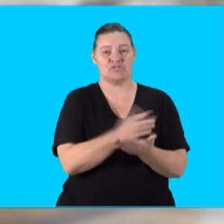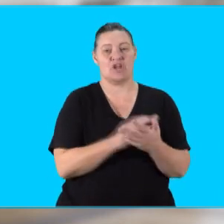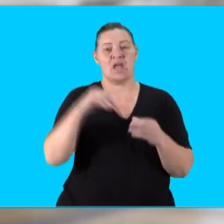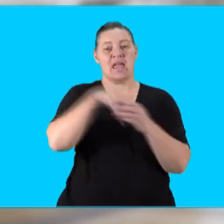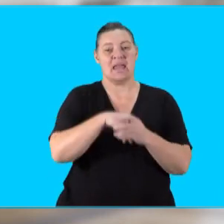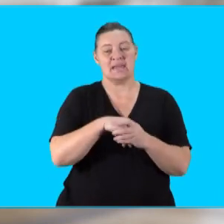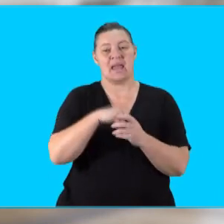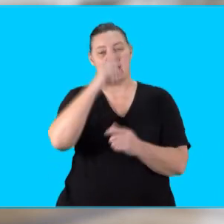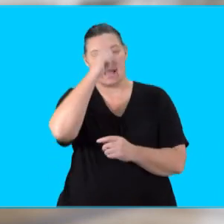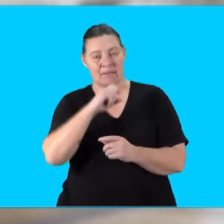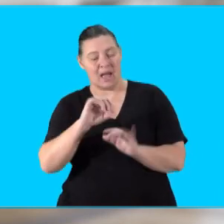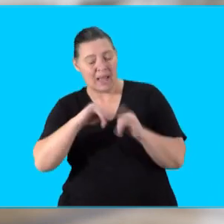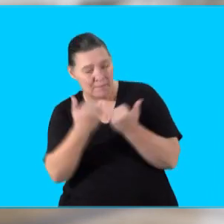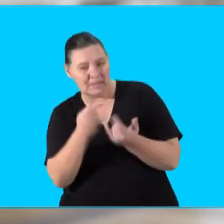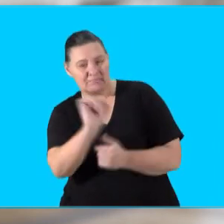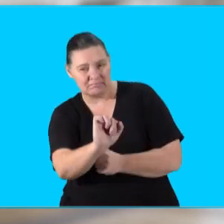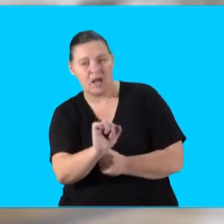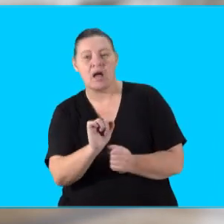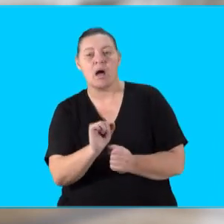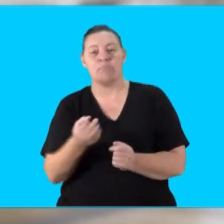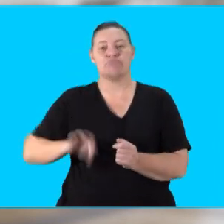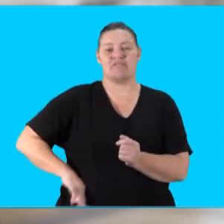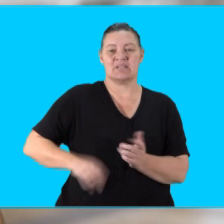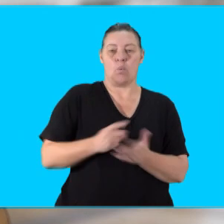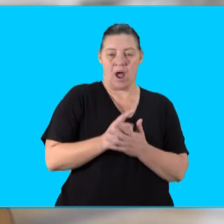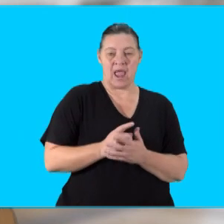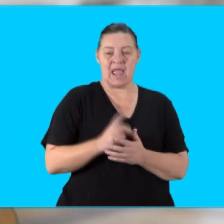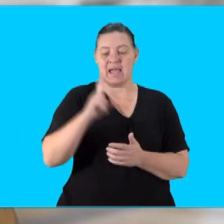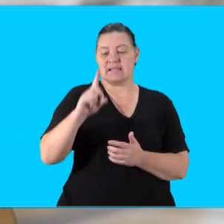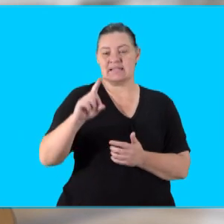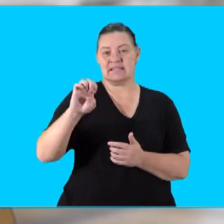company's profits through dividends. They get dividends.